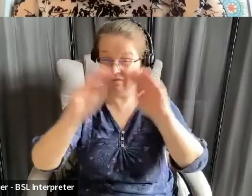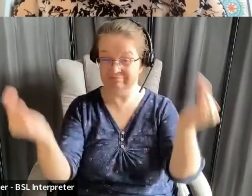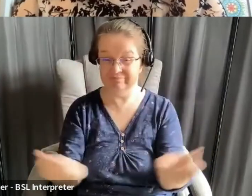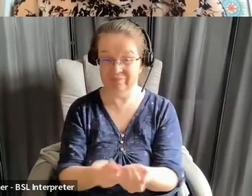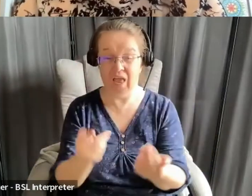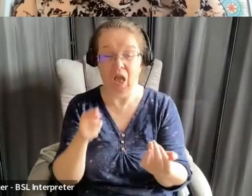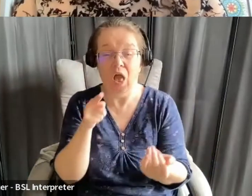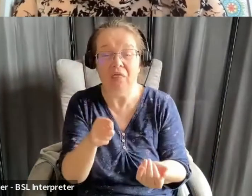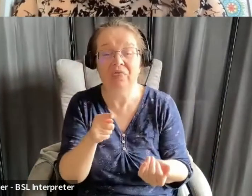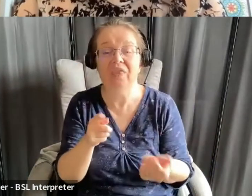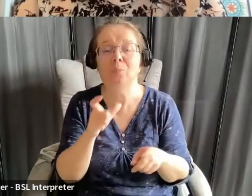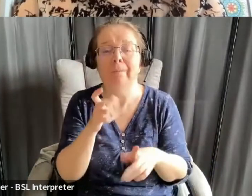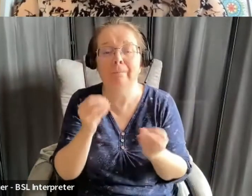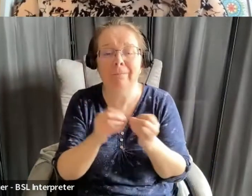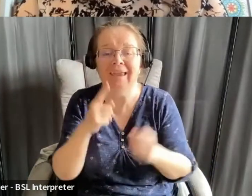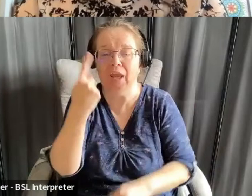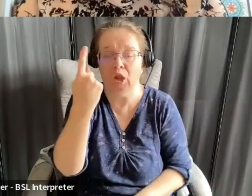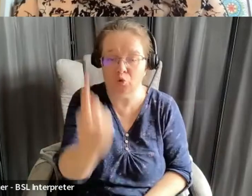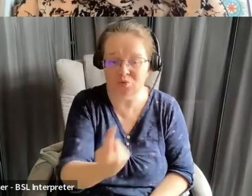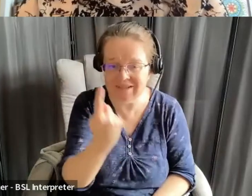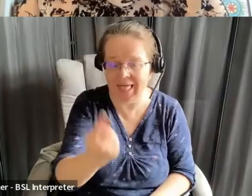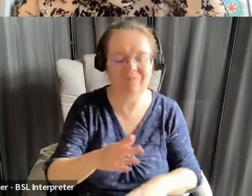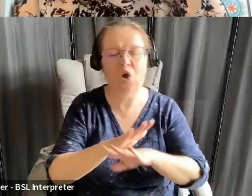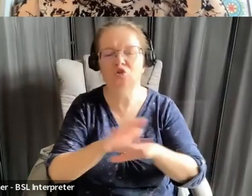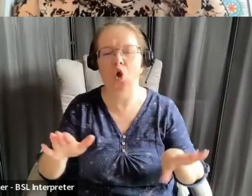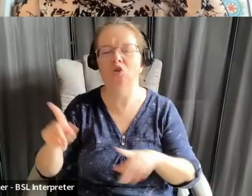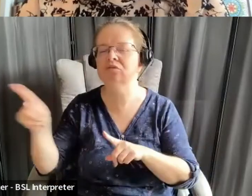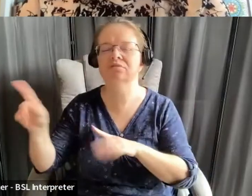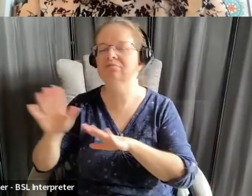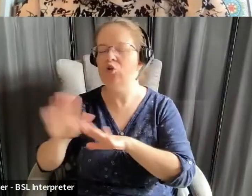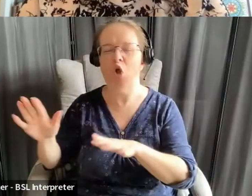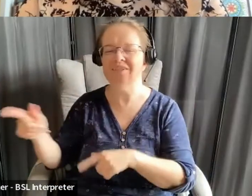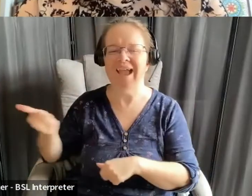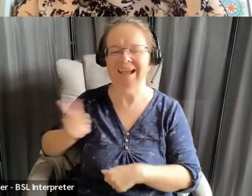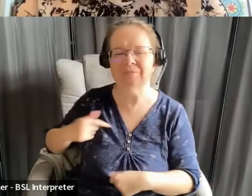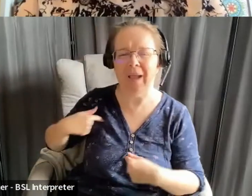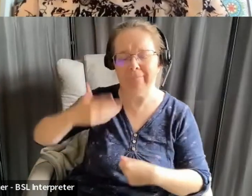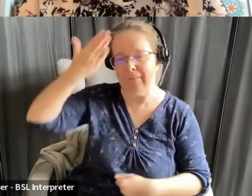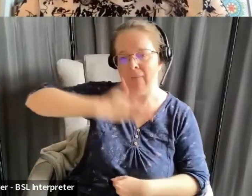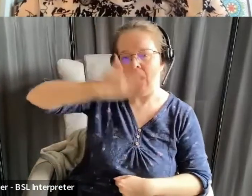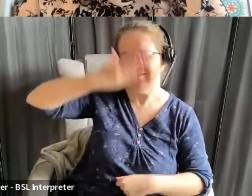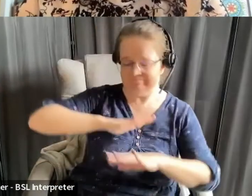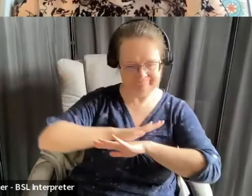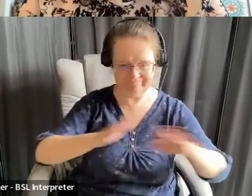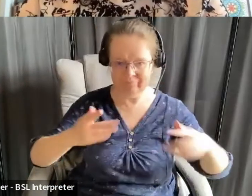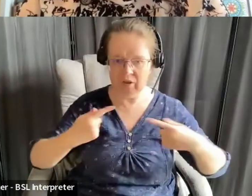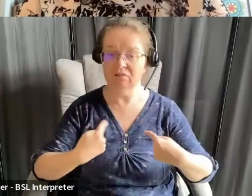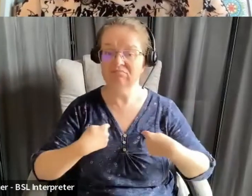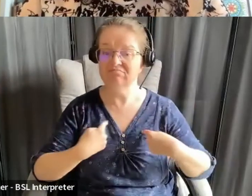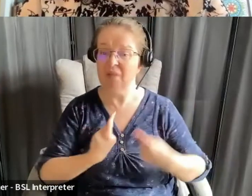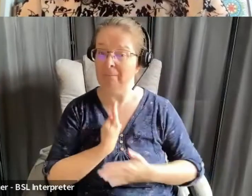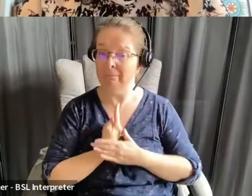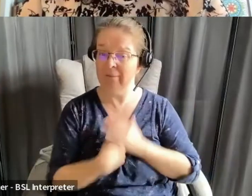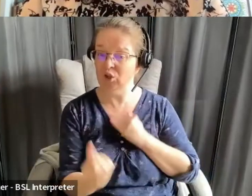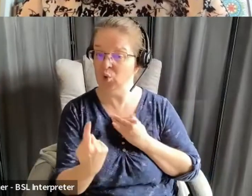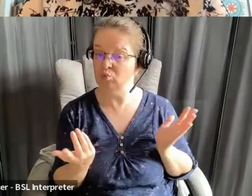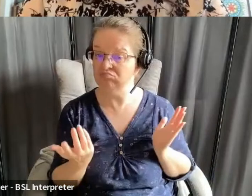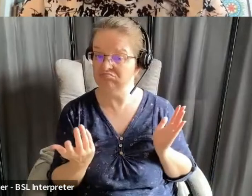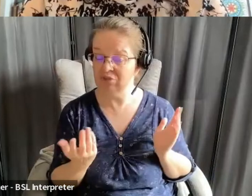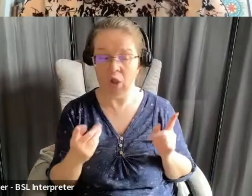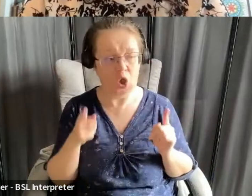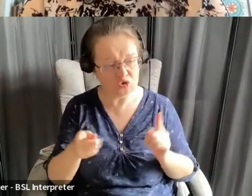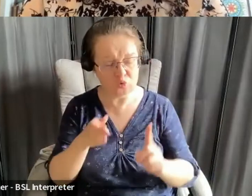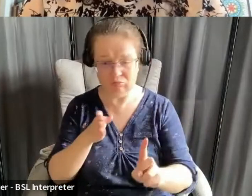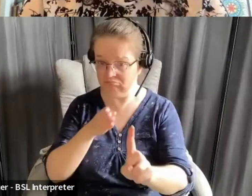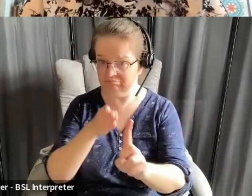you're expected to be. Thank you. Beautiful, simple advice. Reflection, be you and do what it is that you